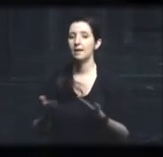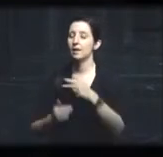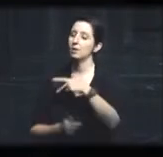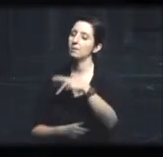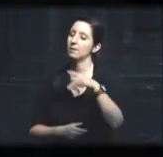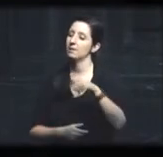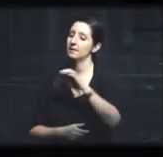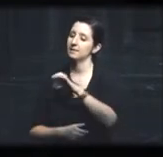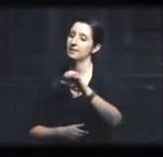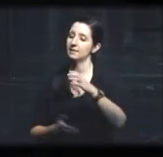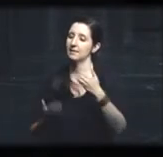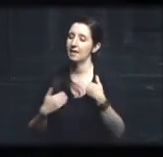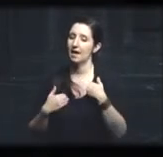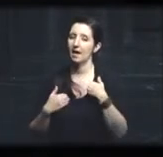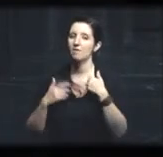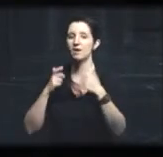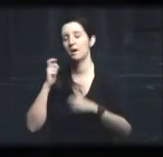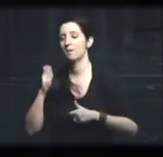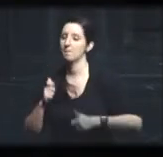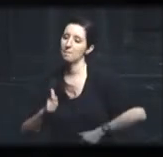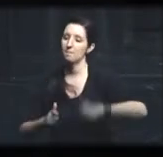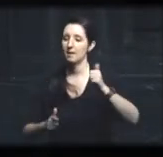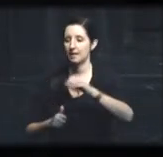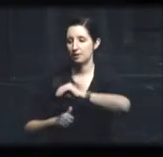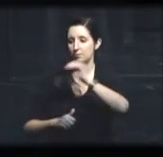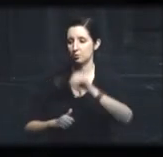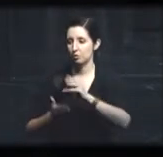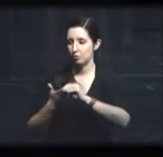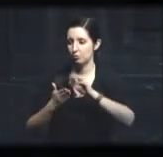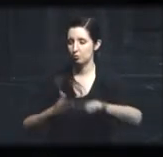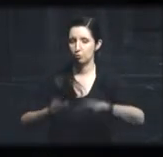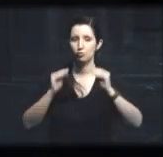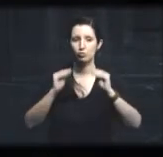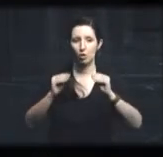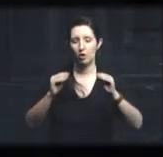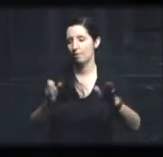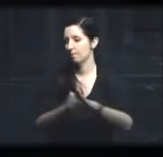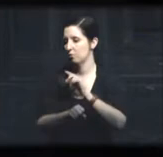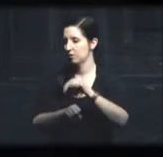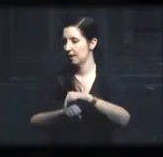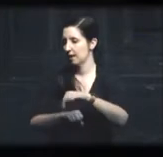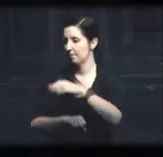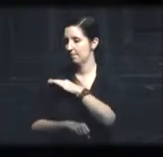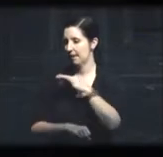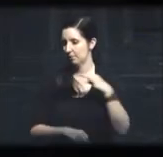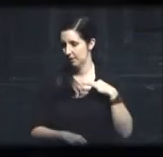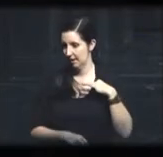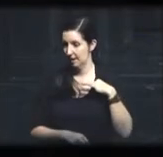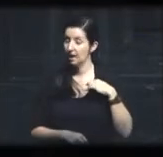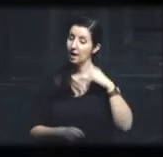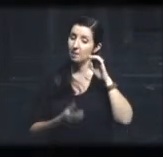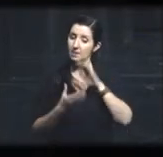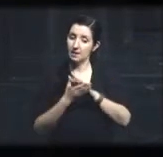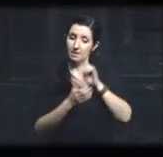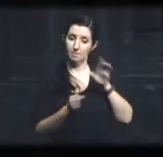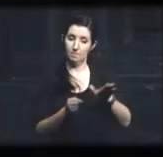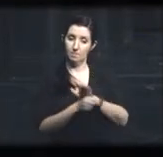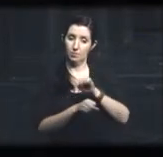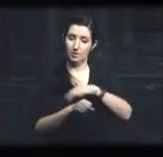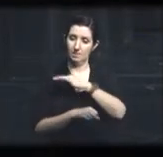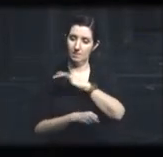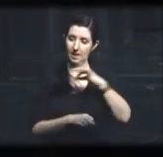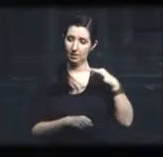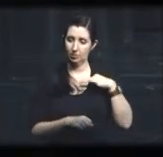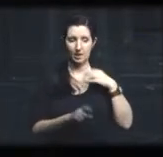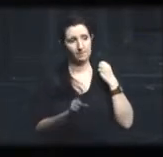the largest percentage of students taught by full-time faculty. And we believe that full-time faculty make a real